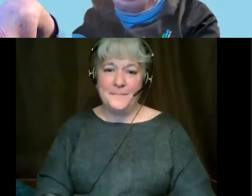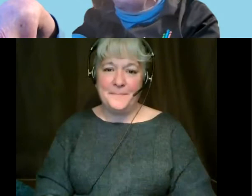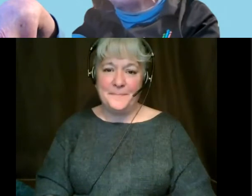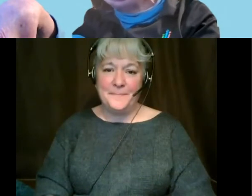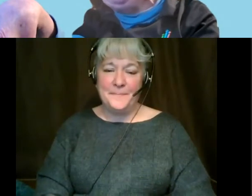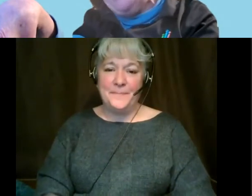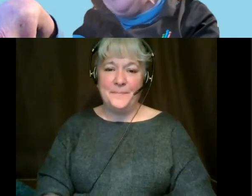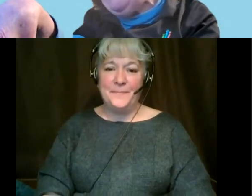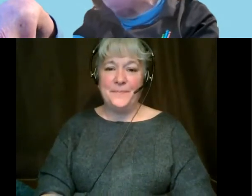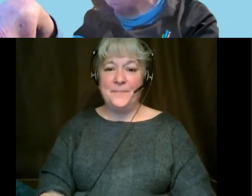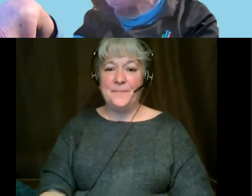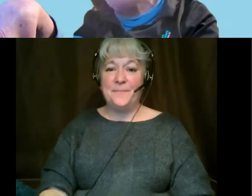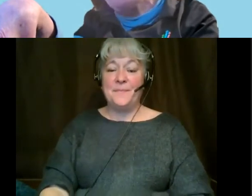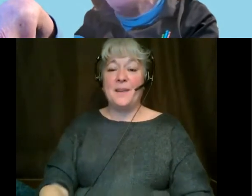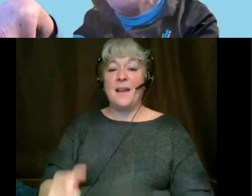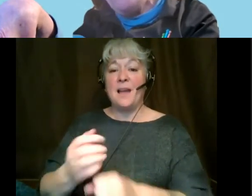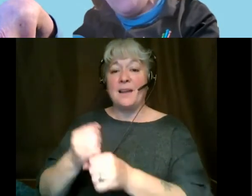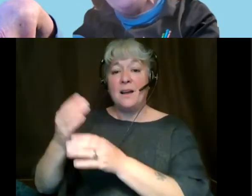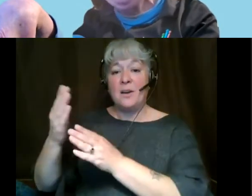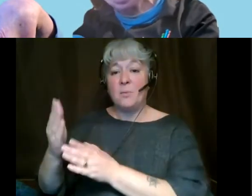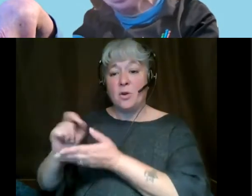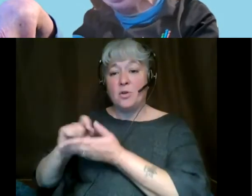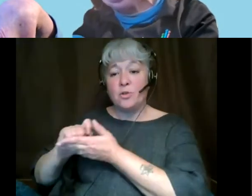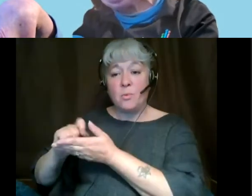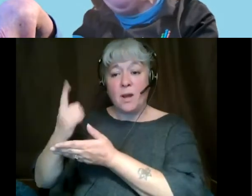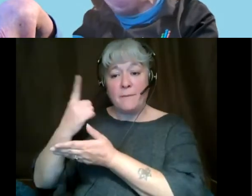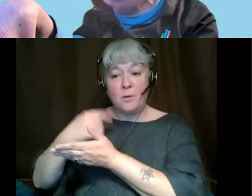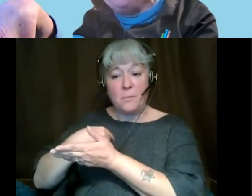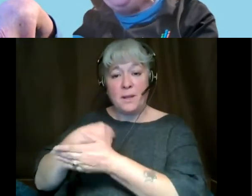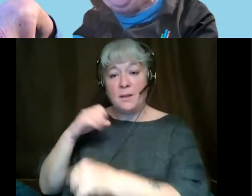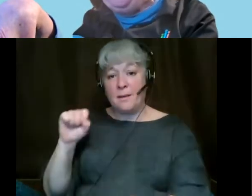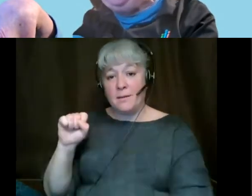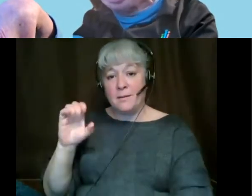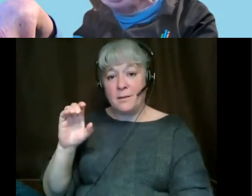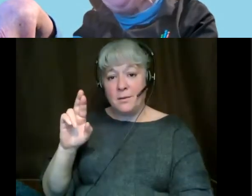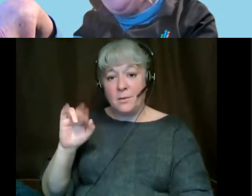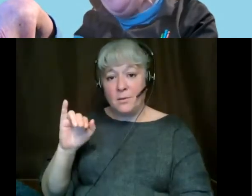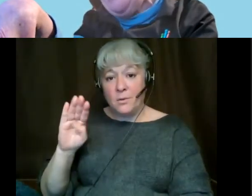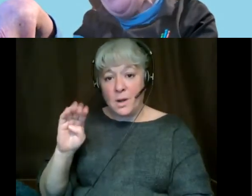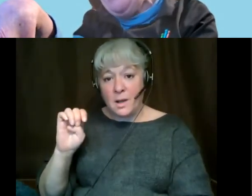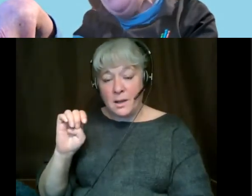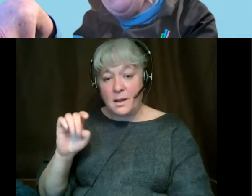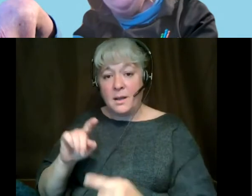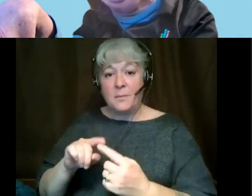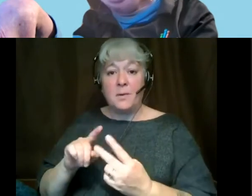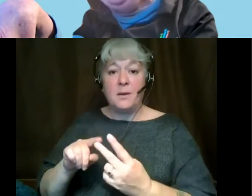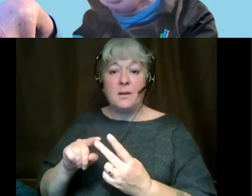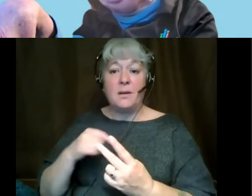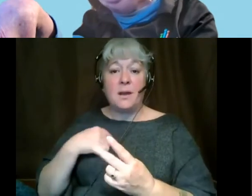I got a scribe. I used all my books